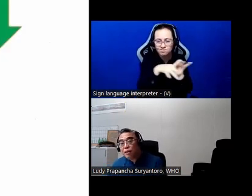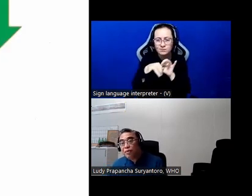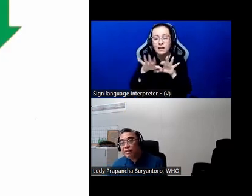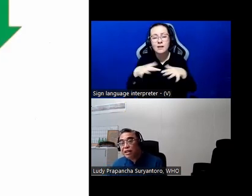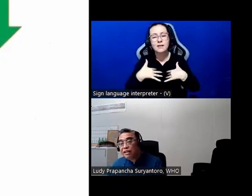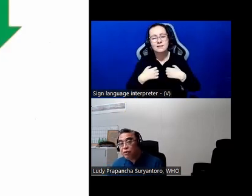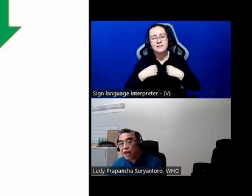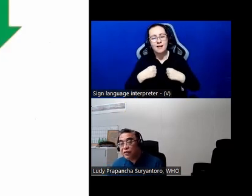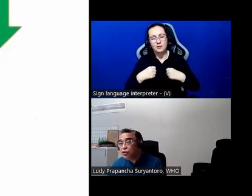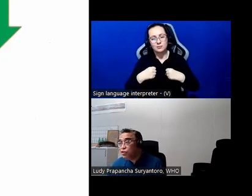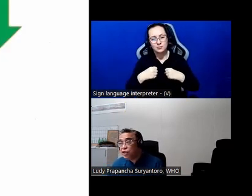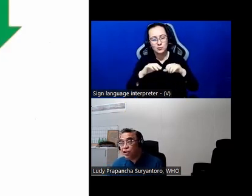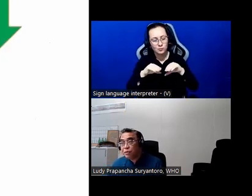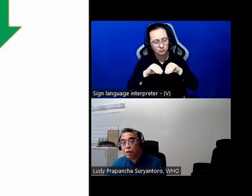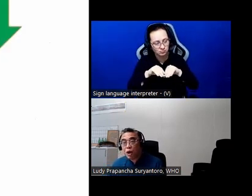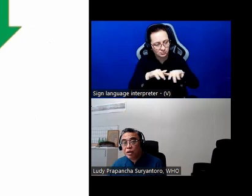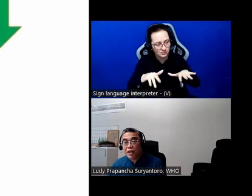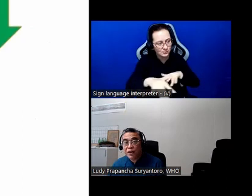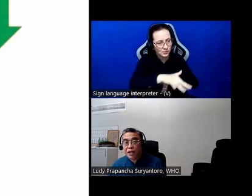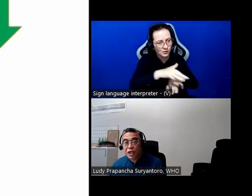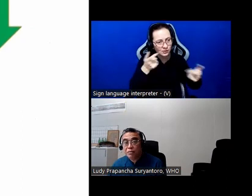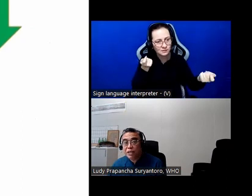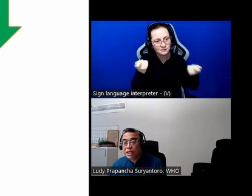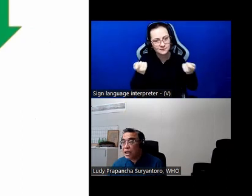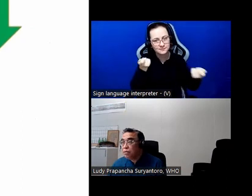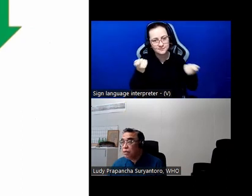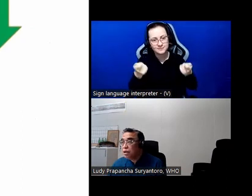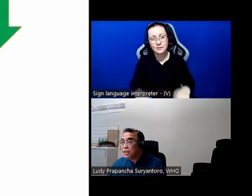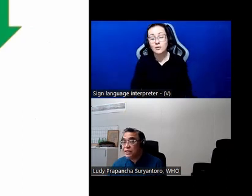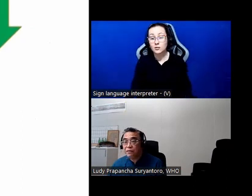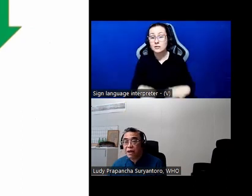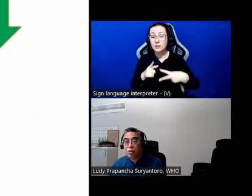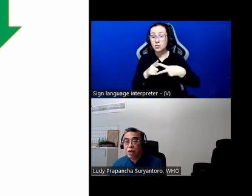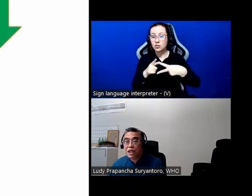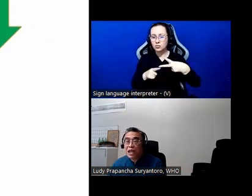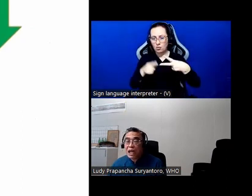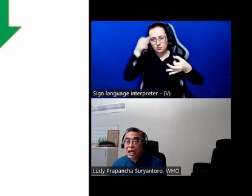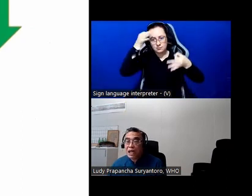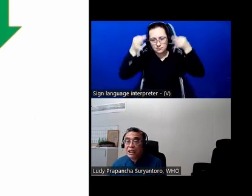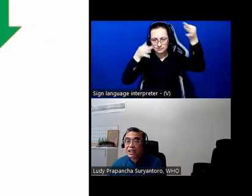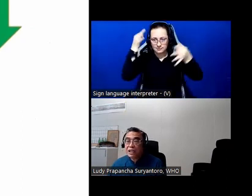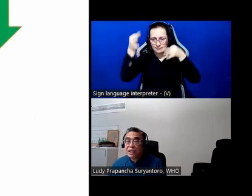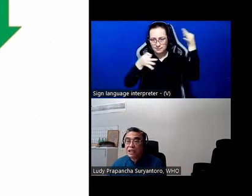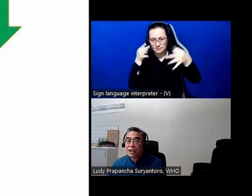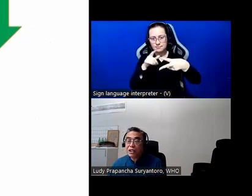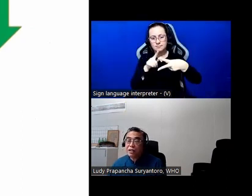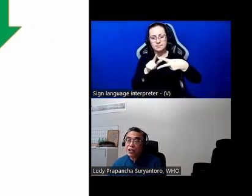So as I said, we have a two strategic prong under the urban emergency framework. This